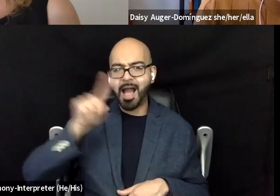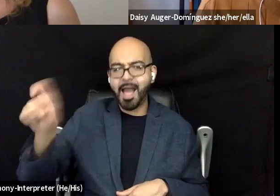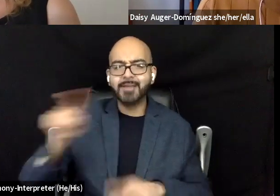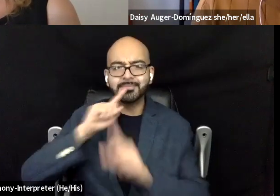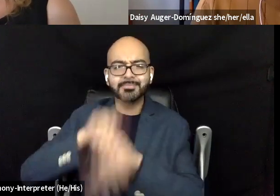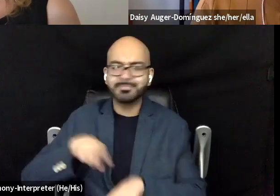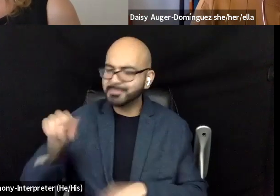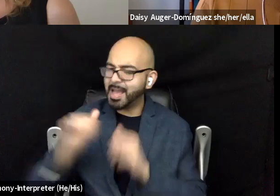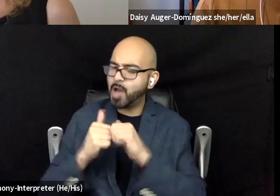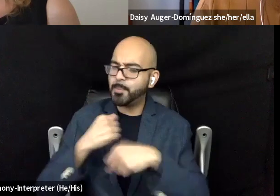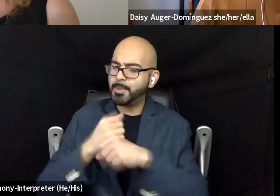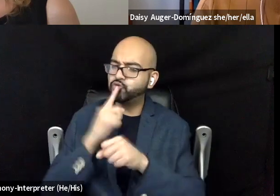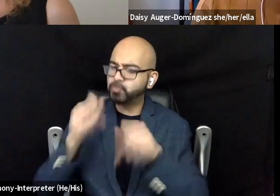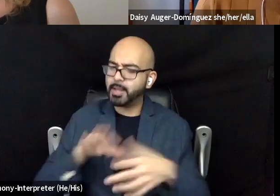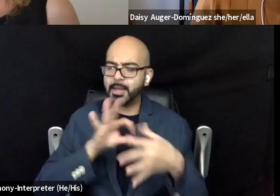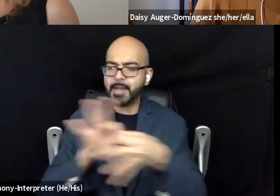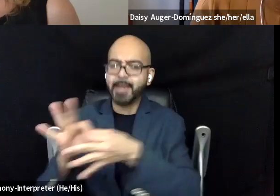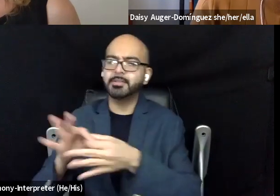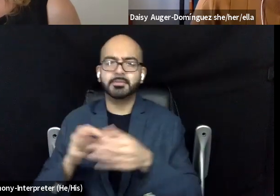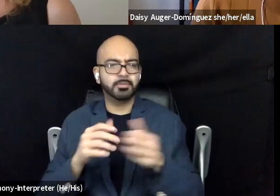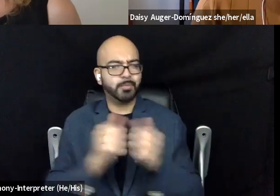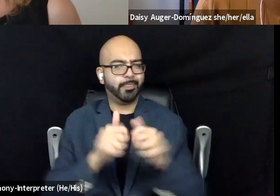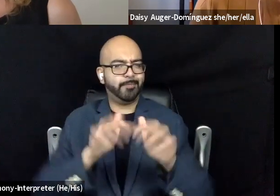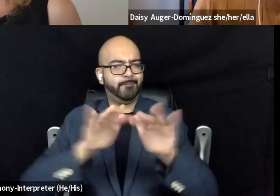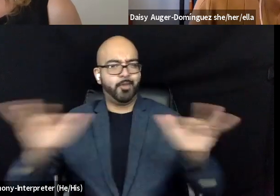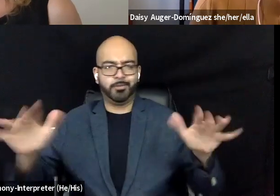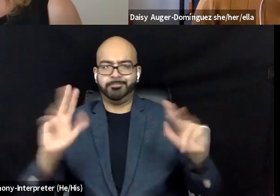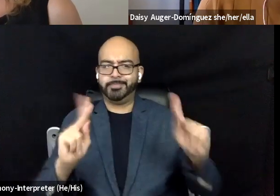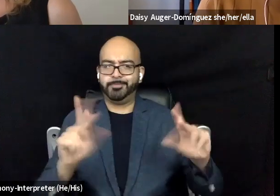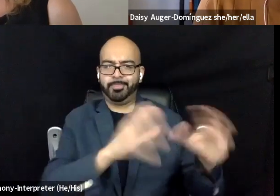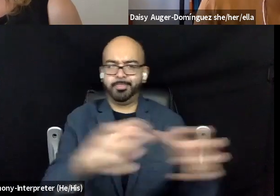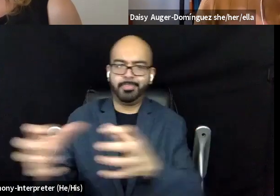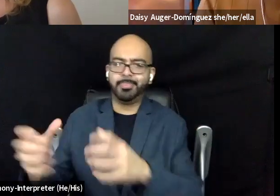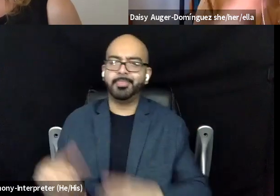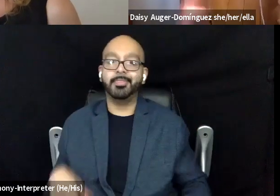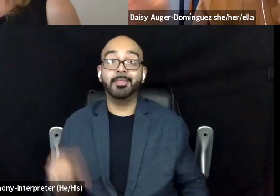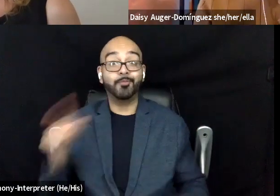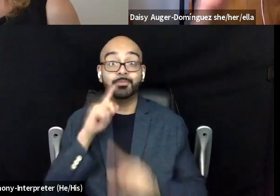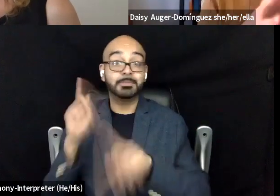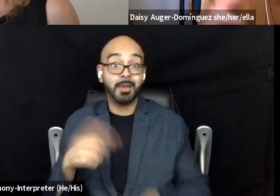difference? And she was like, oh, I just assumed it would happen. And so then